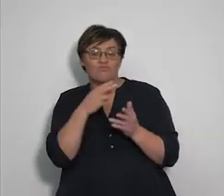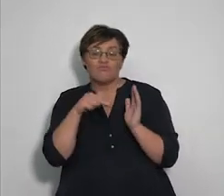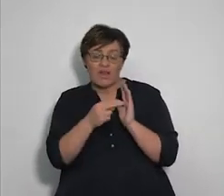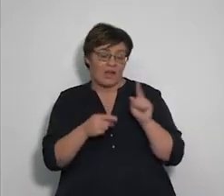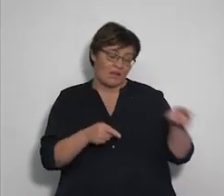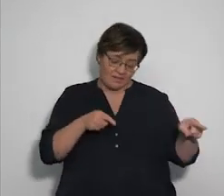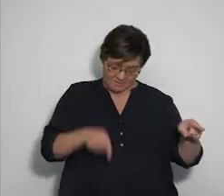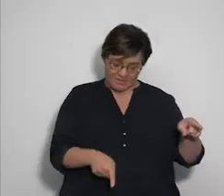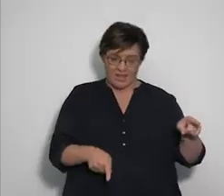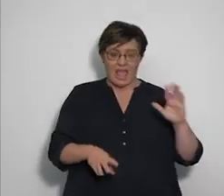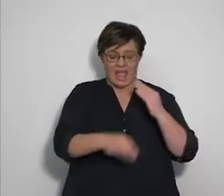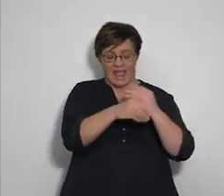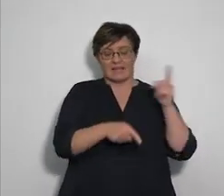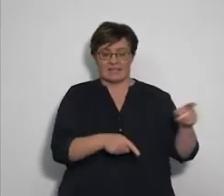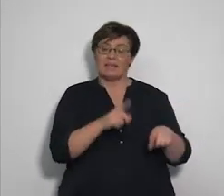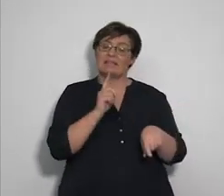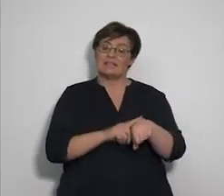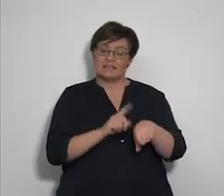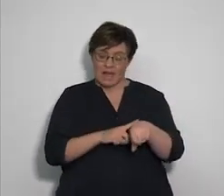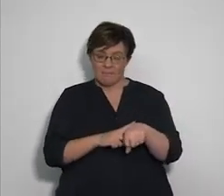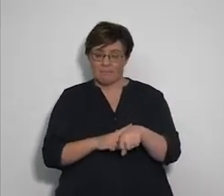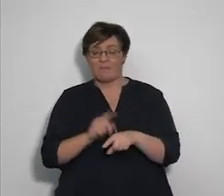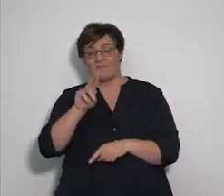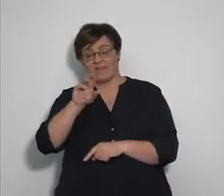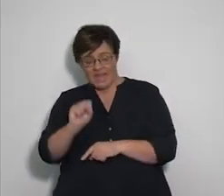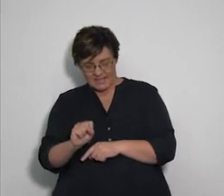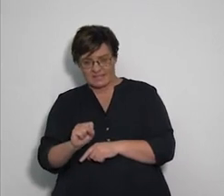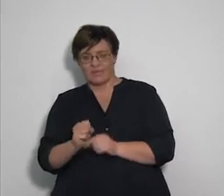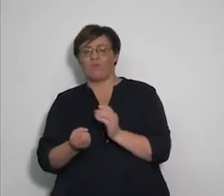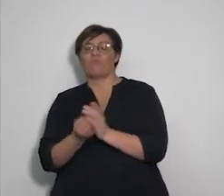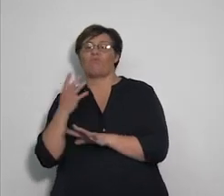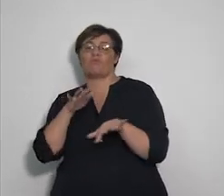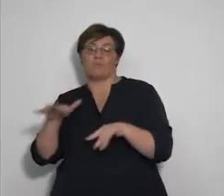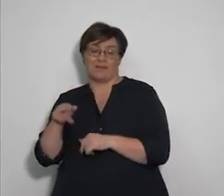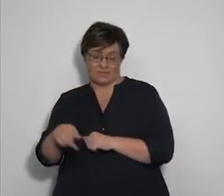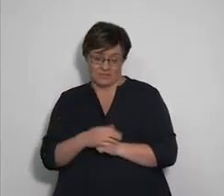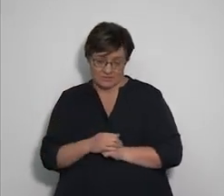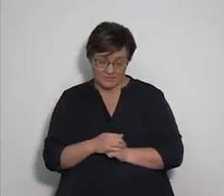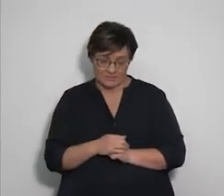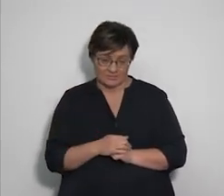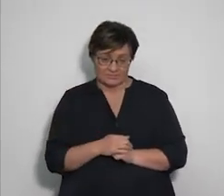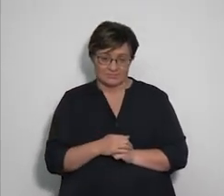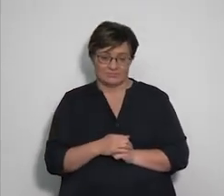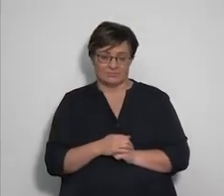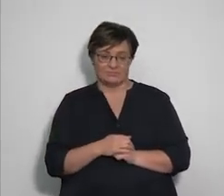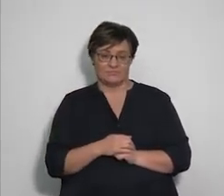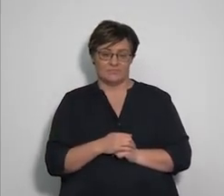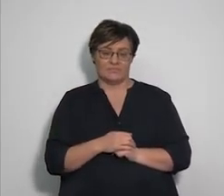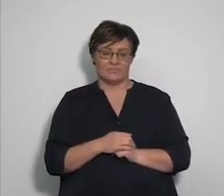must reflect both variables, time as well as the growth of the population.